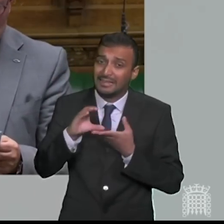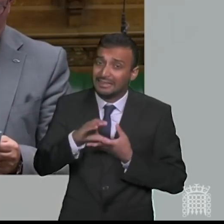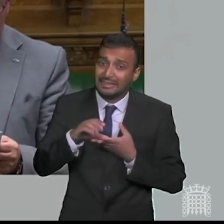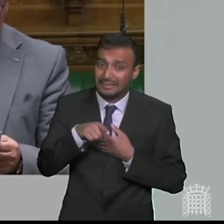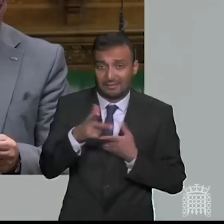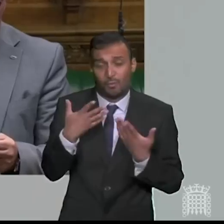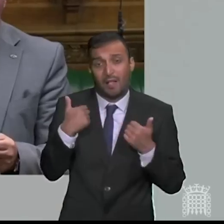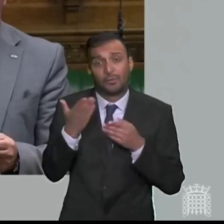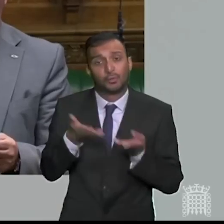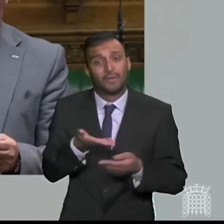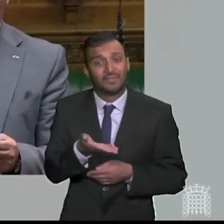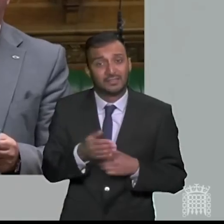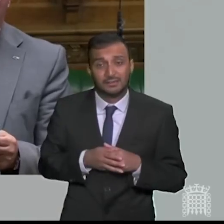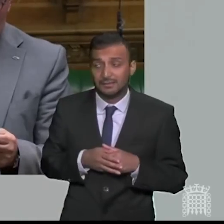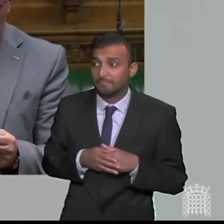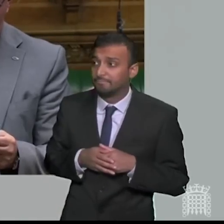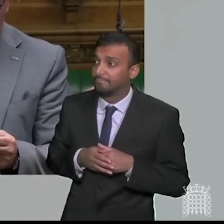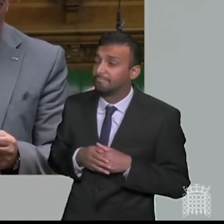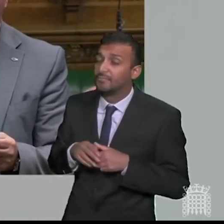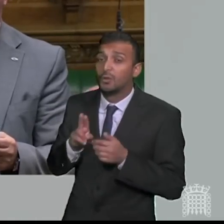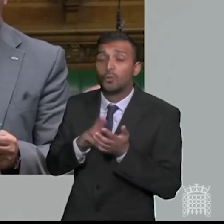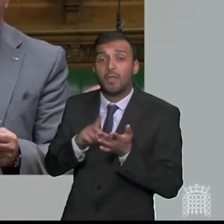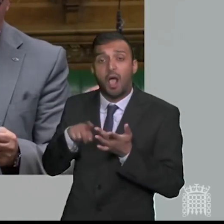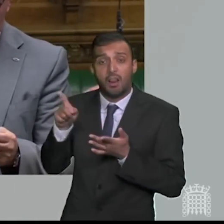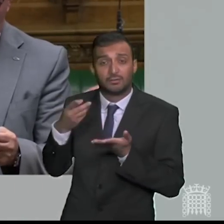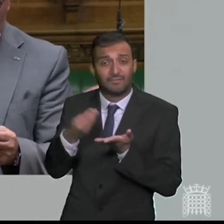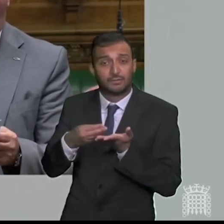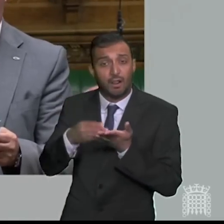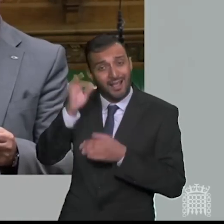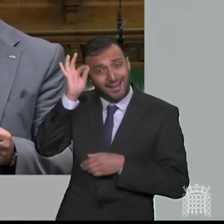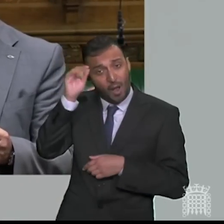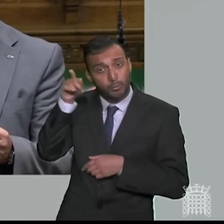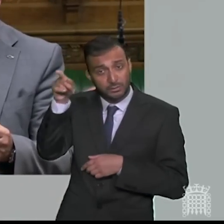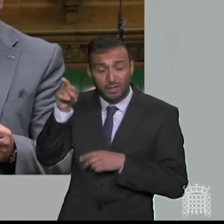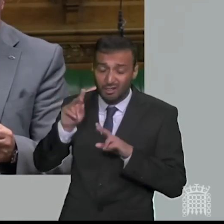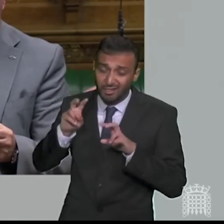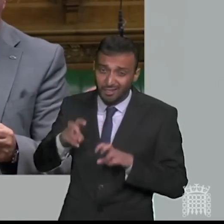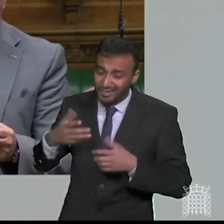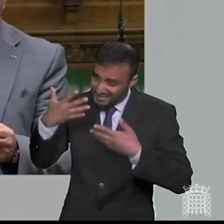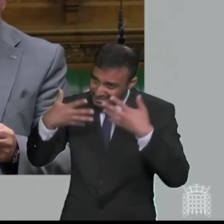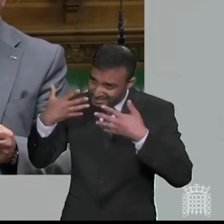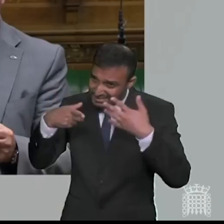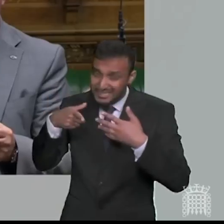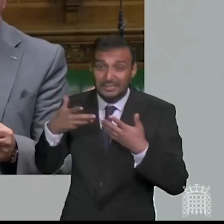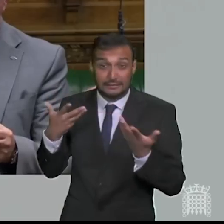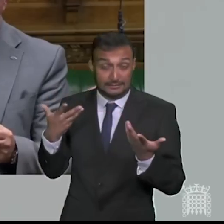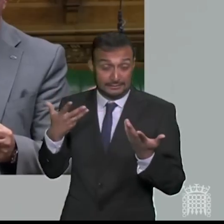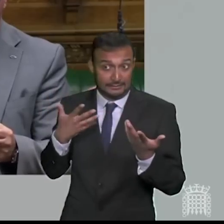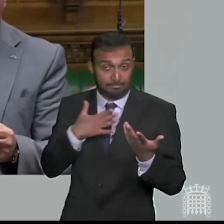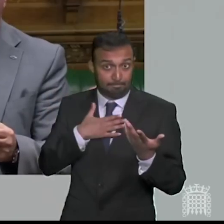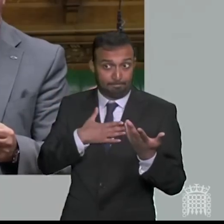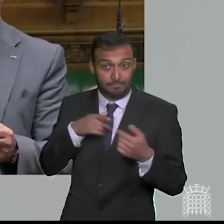health service. The Northern Ireland Fiscal Council have highlighted that our allocation falls beneath